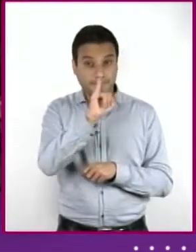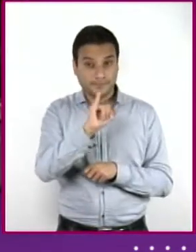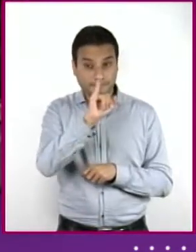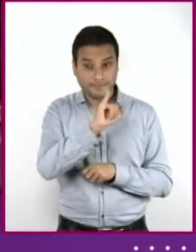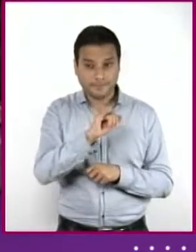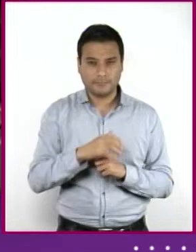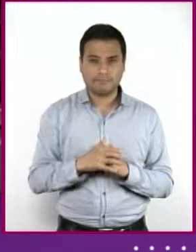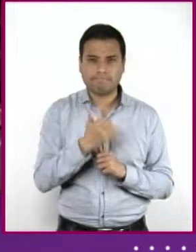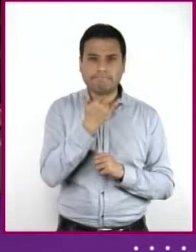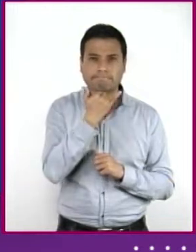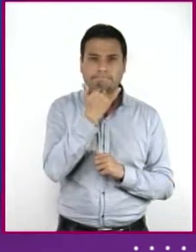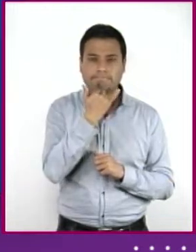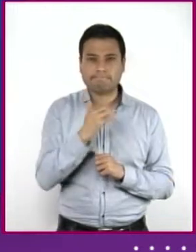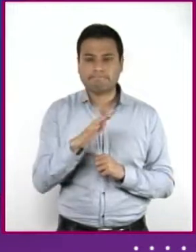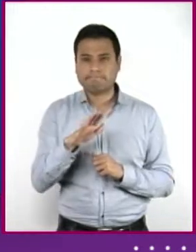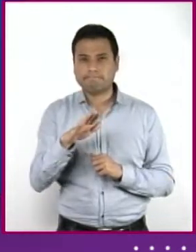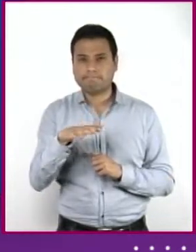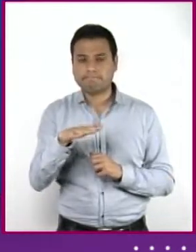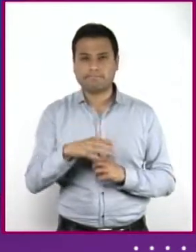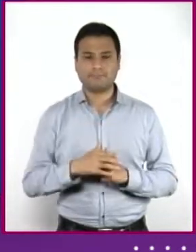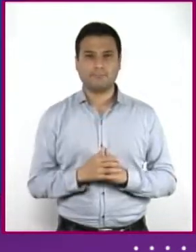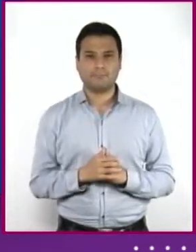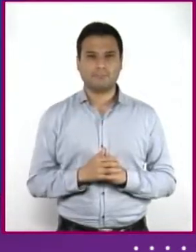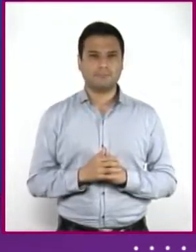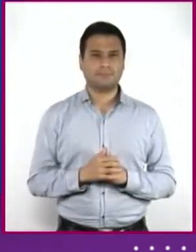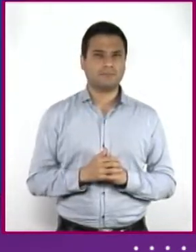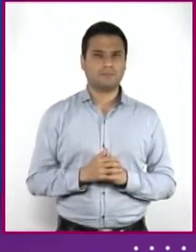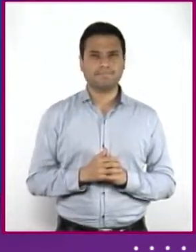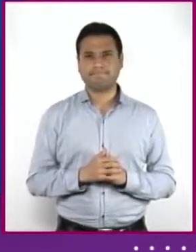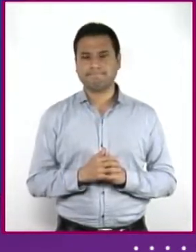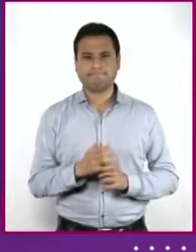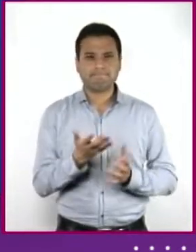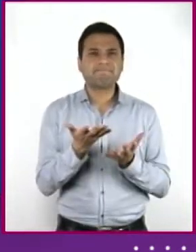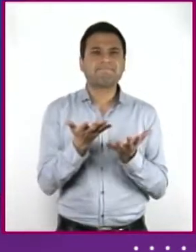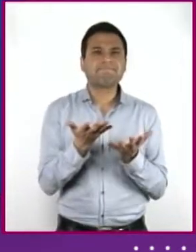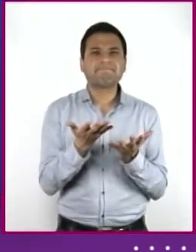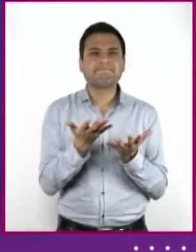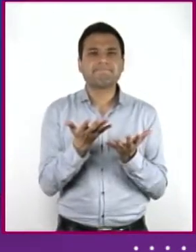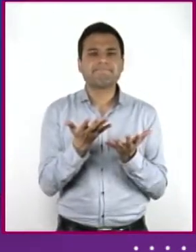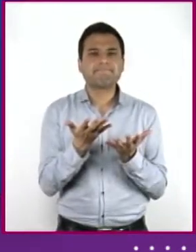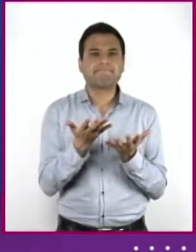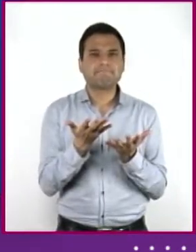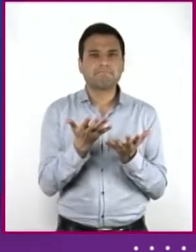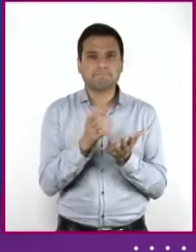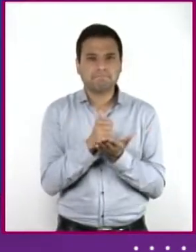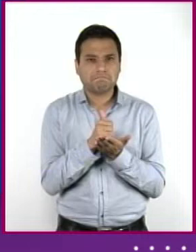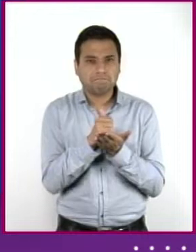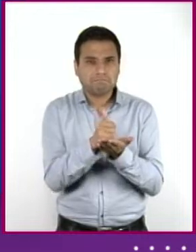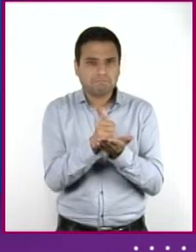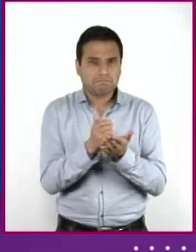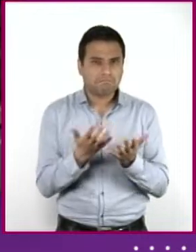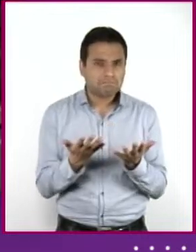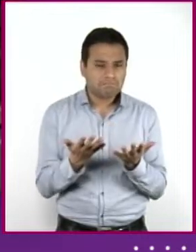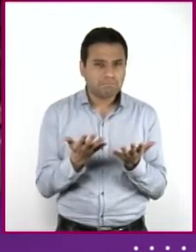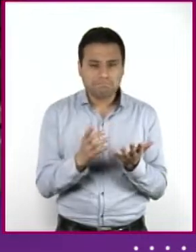Excuse me. What? Yes, Can I help you, Jerónimo?